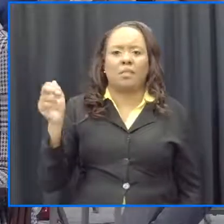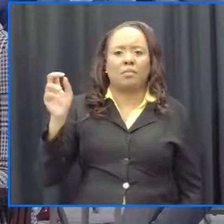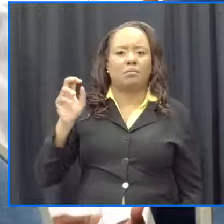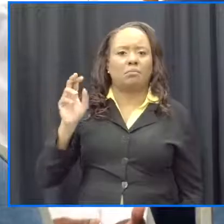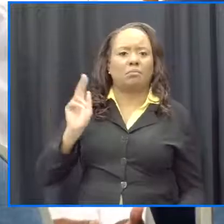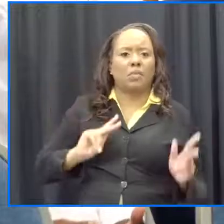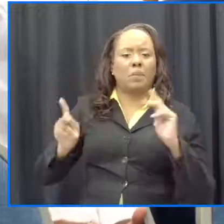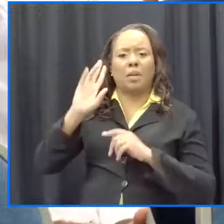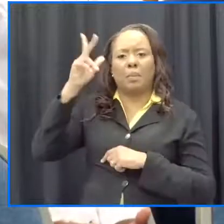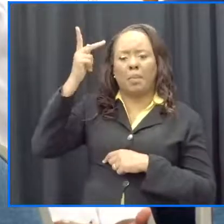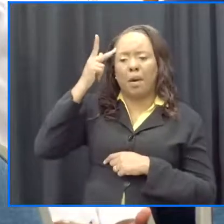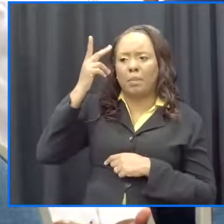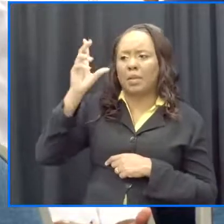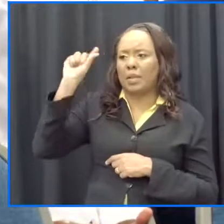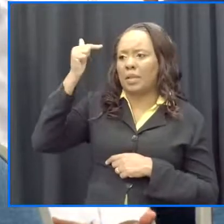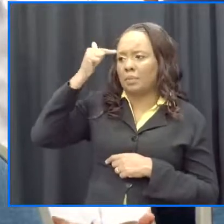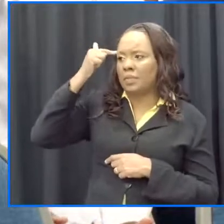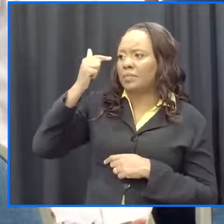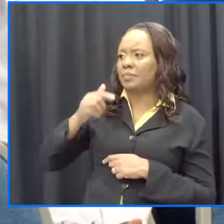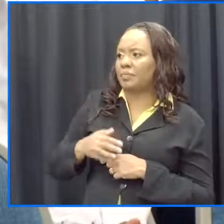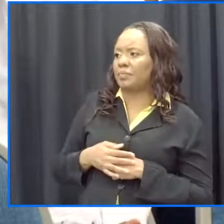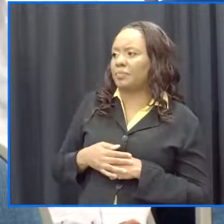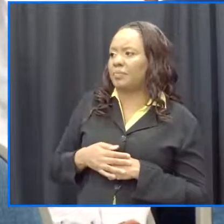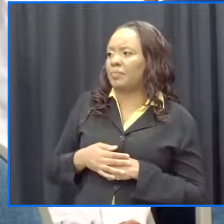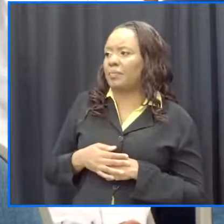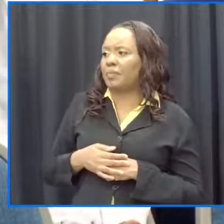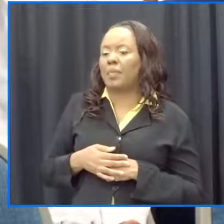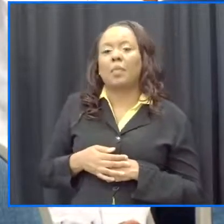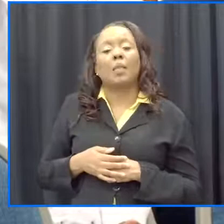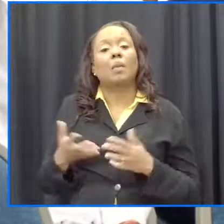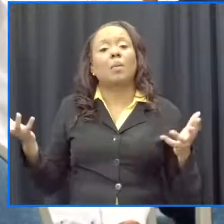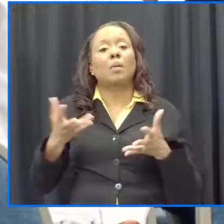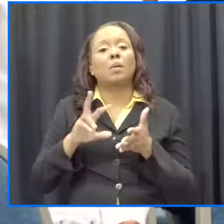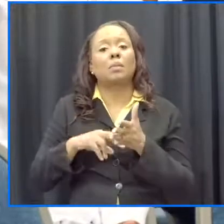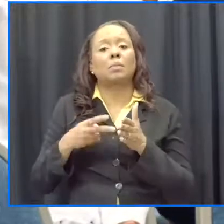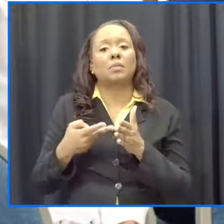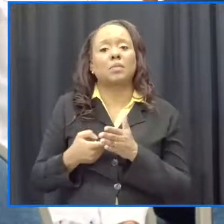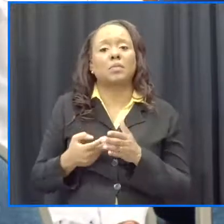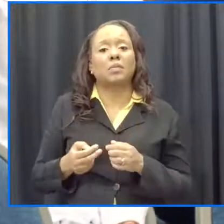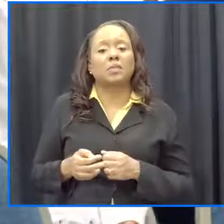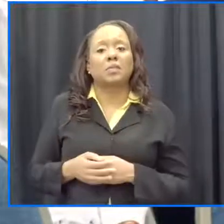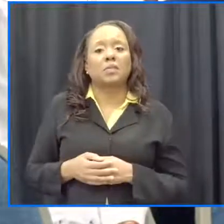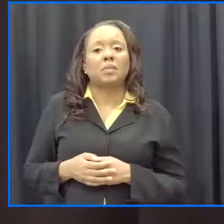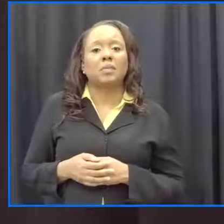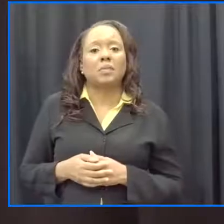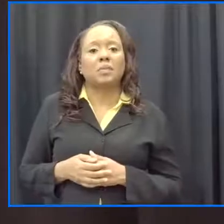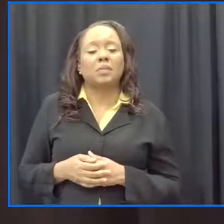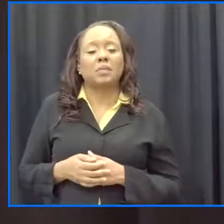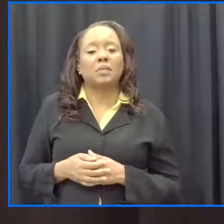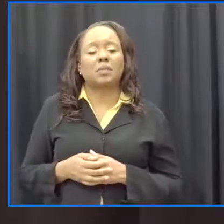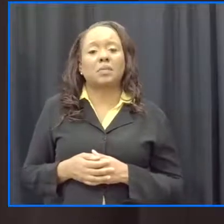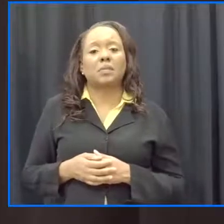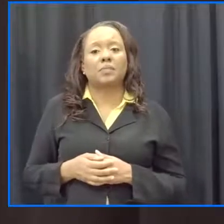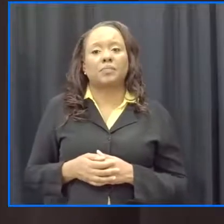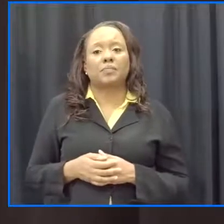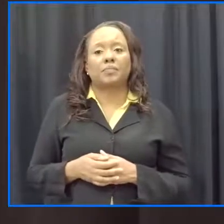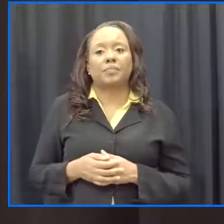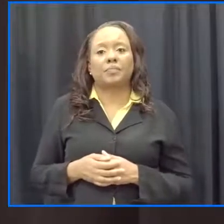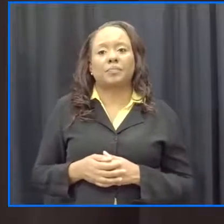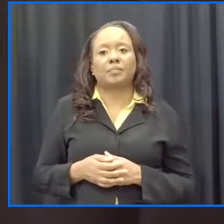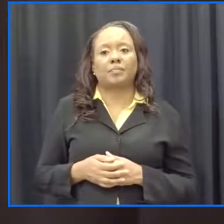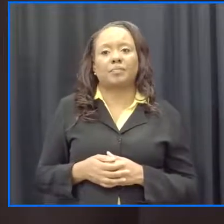of Cabinet and government, because what it signals to us and to the public is how seriously government